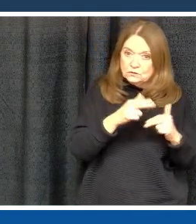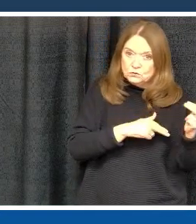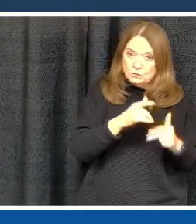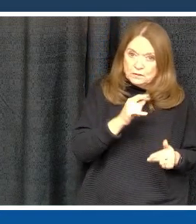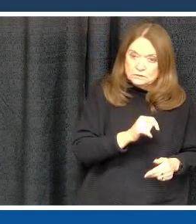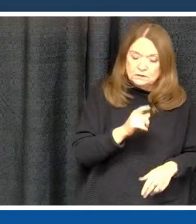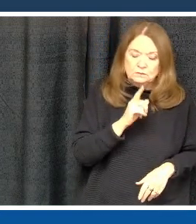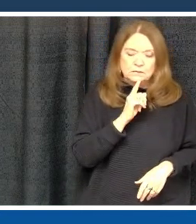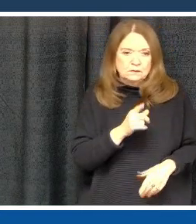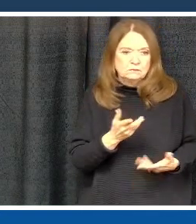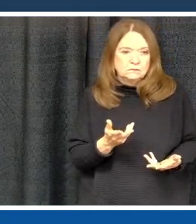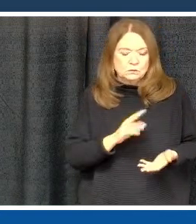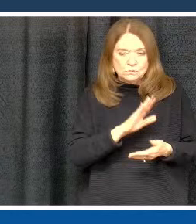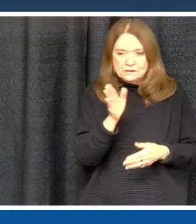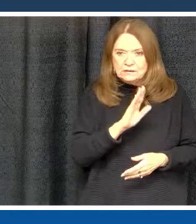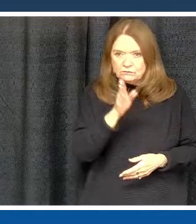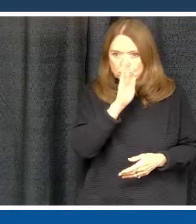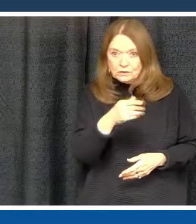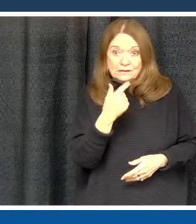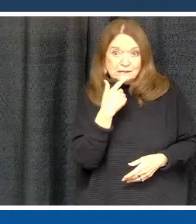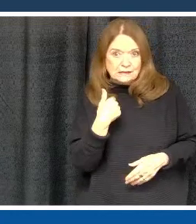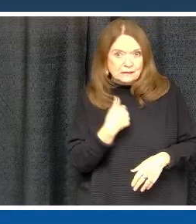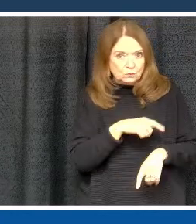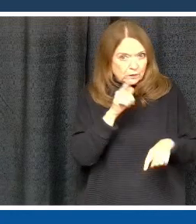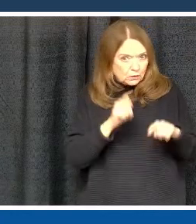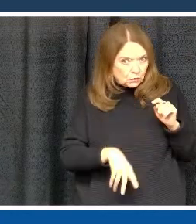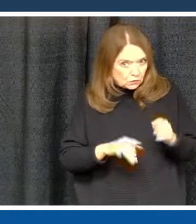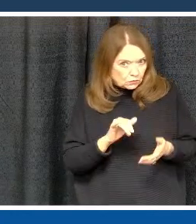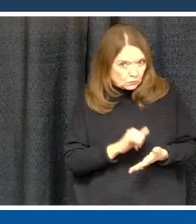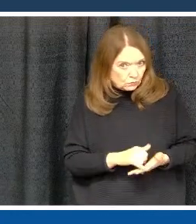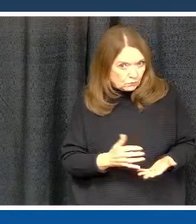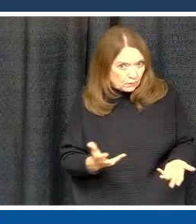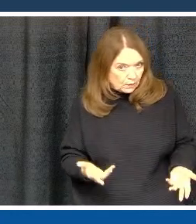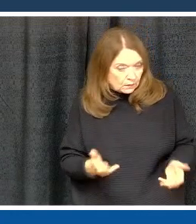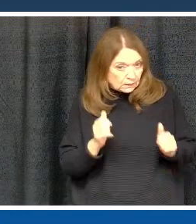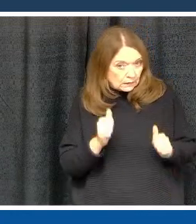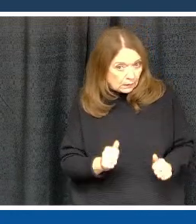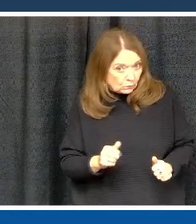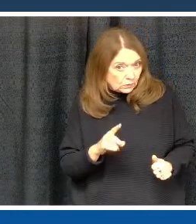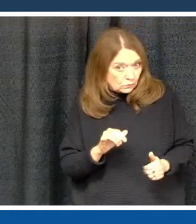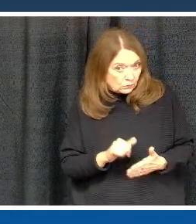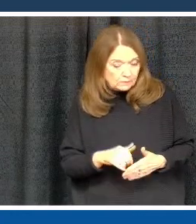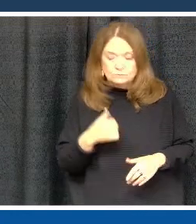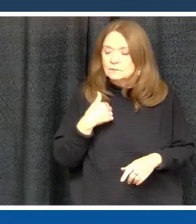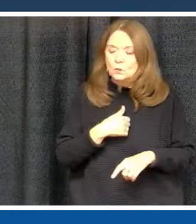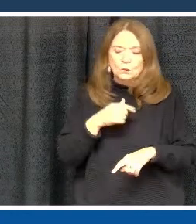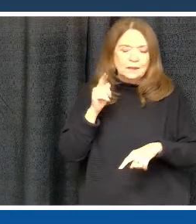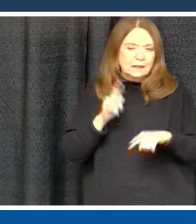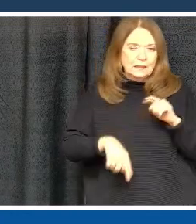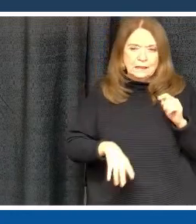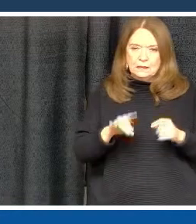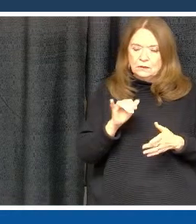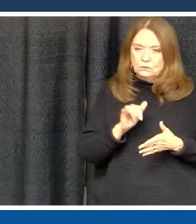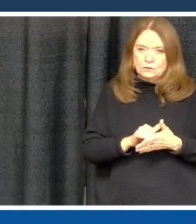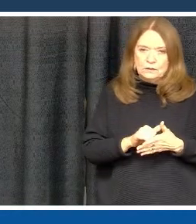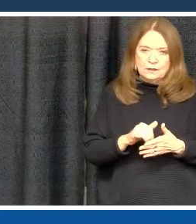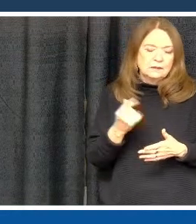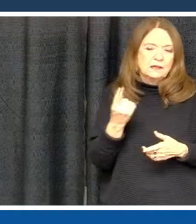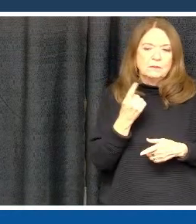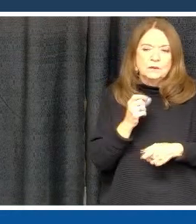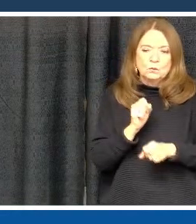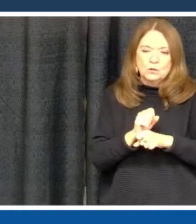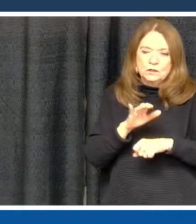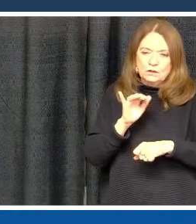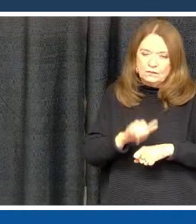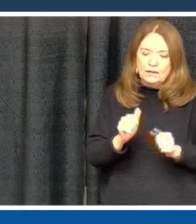was never directly said that we could not do that. Can we not do that? We cannot do that, and that's something that I've been working on with